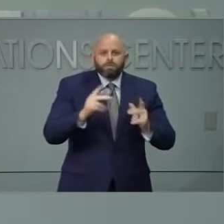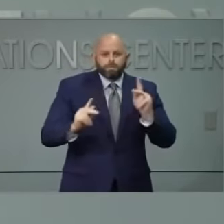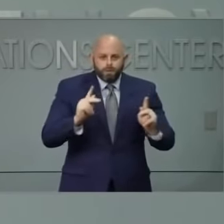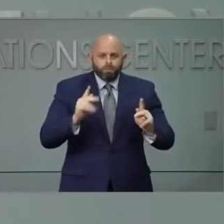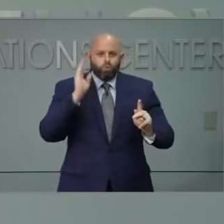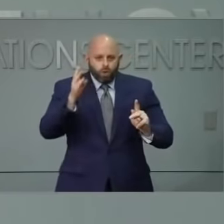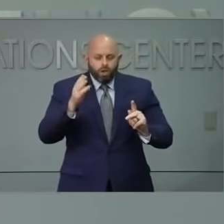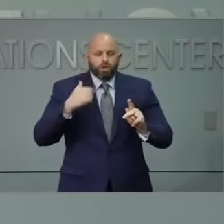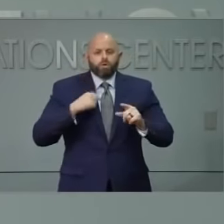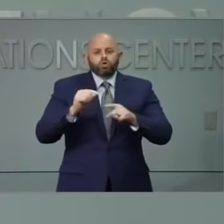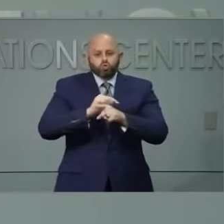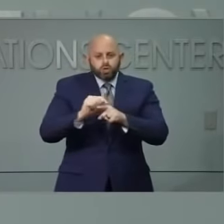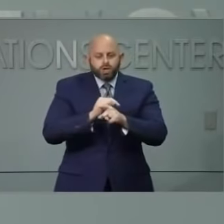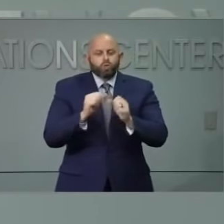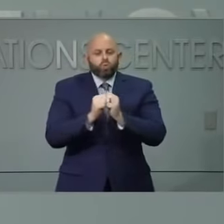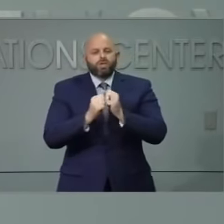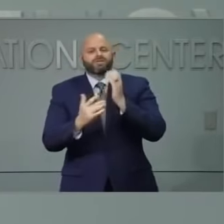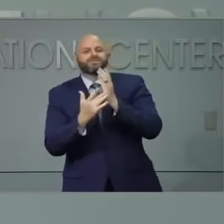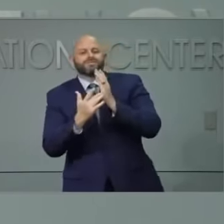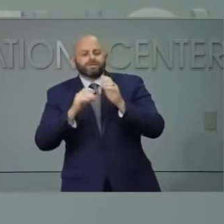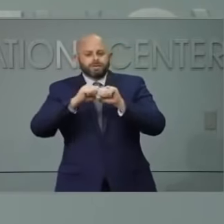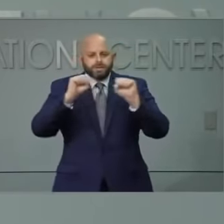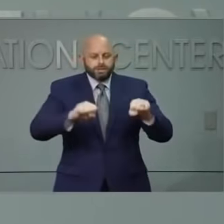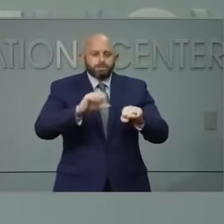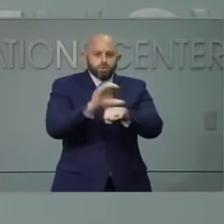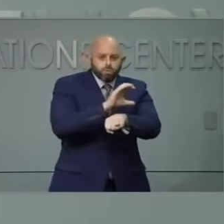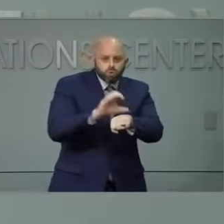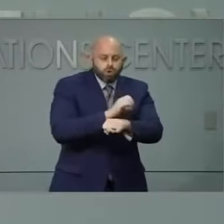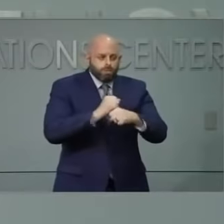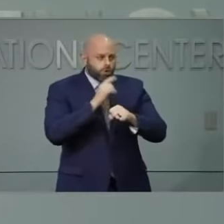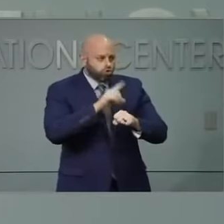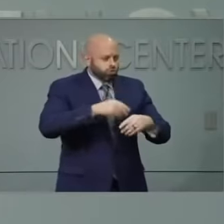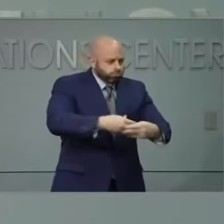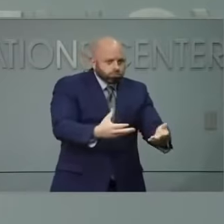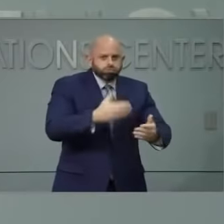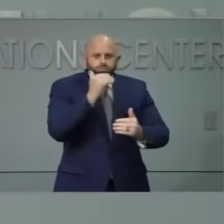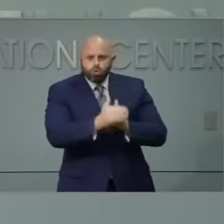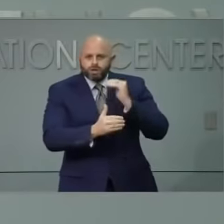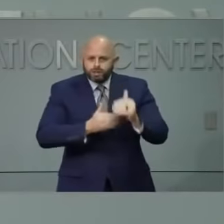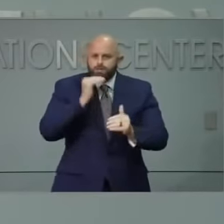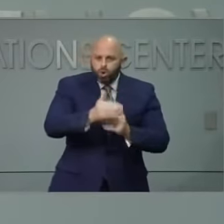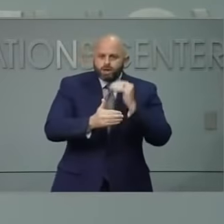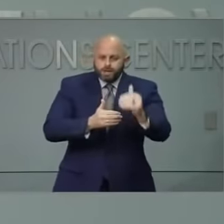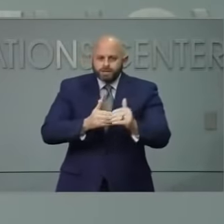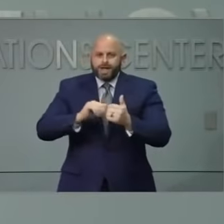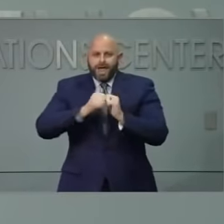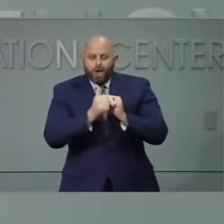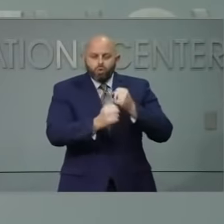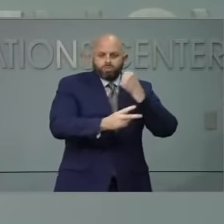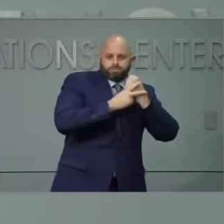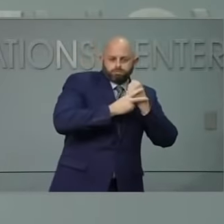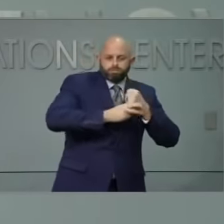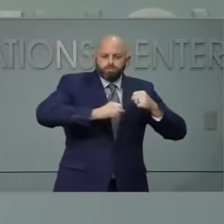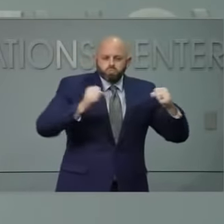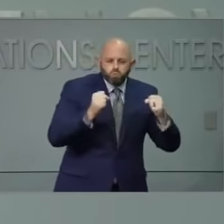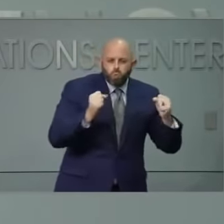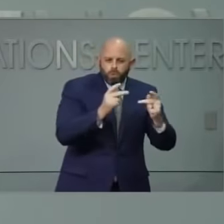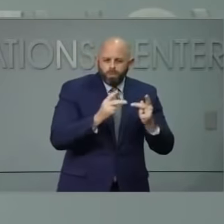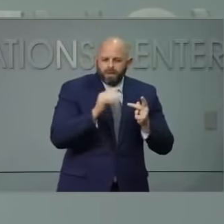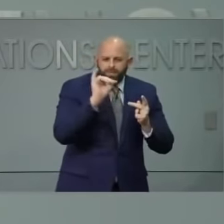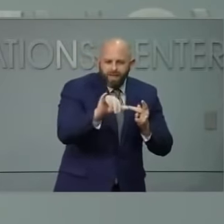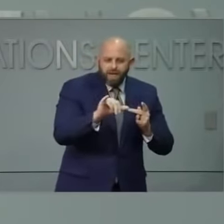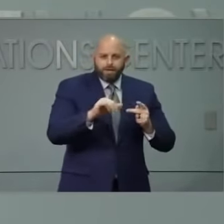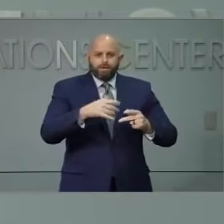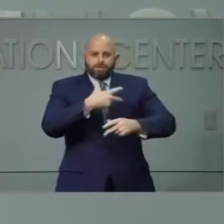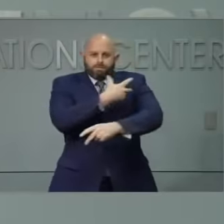on our IT systems, making sure that they are getting all of their processes in place and know how to store and to do the